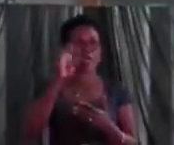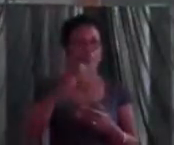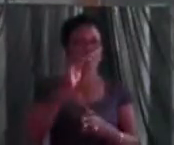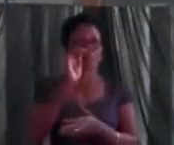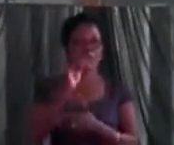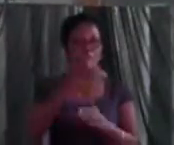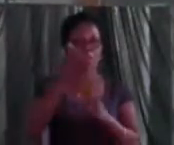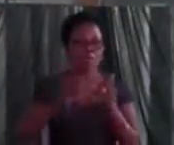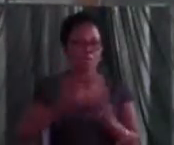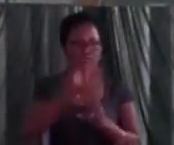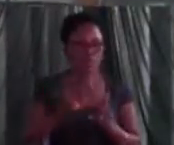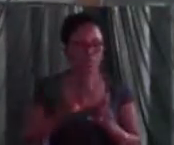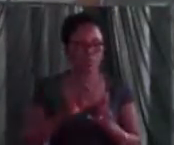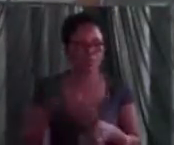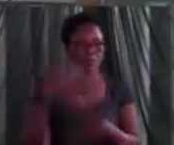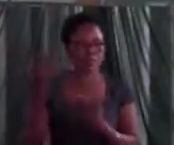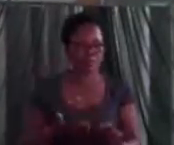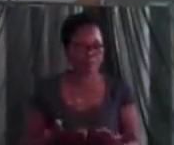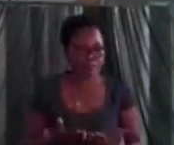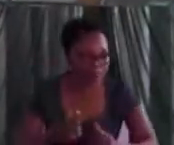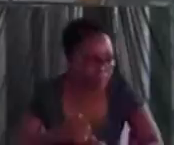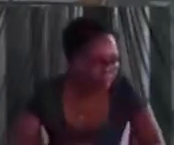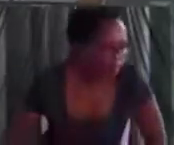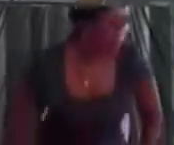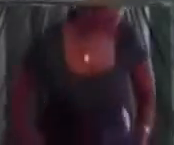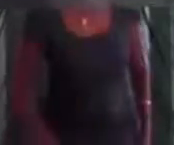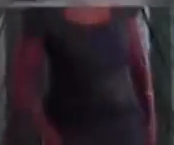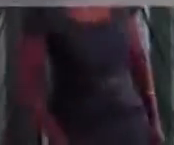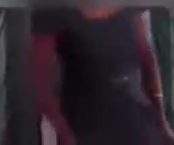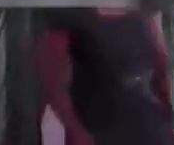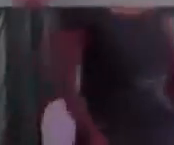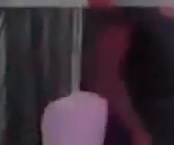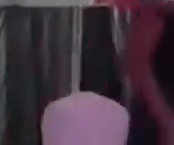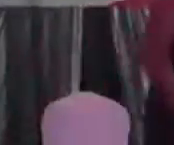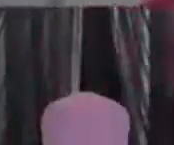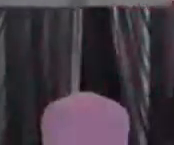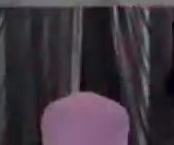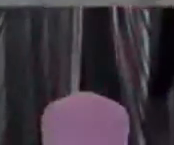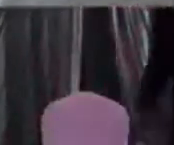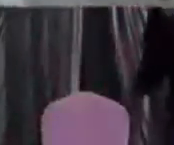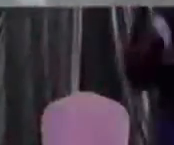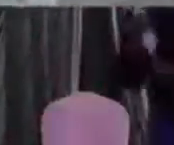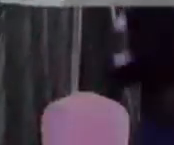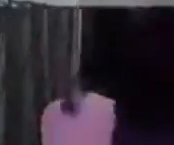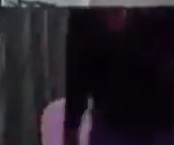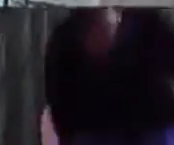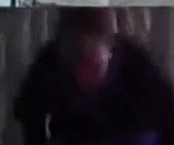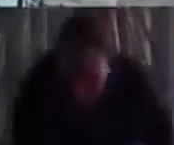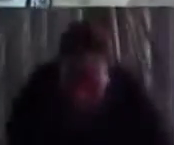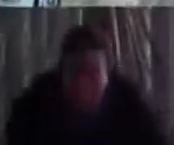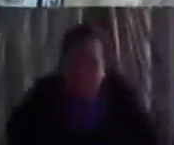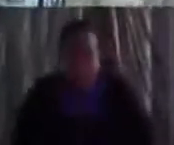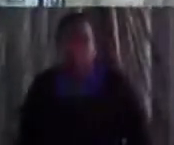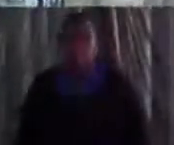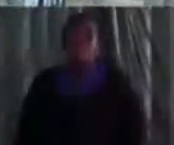questions. Commissioner. Thank you very much, Chair. Good afternoon, my Lord. Good afternoon. How are you?